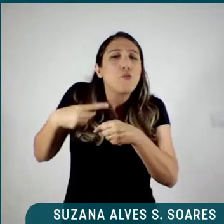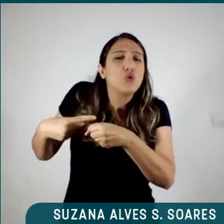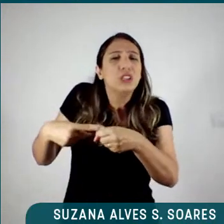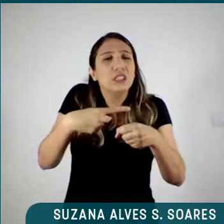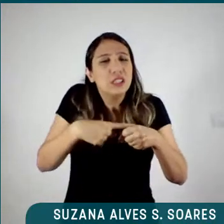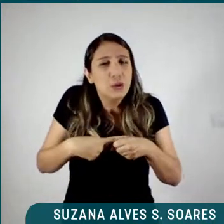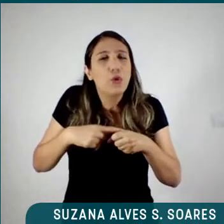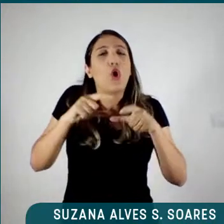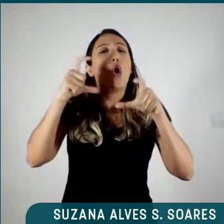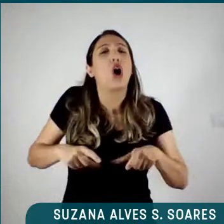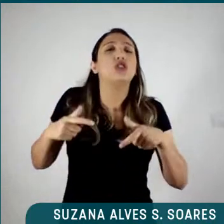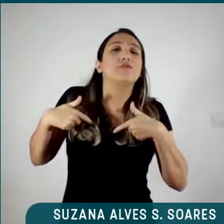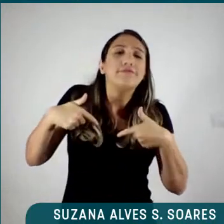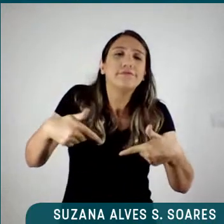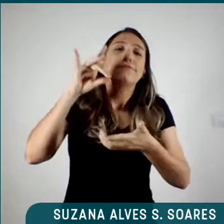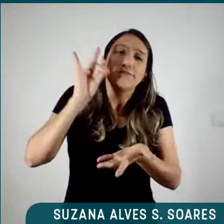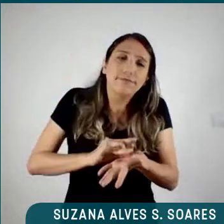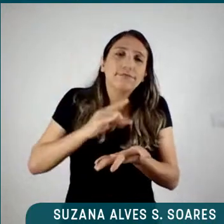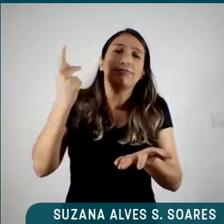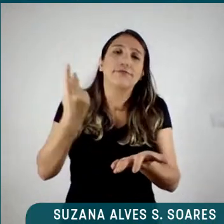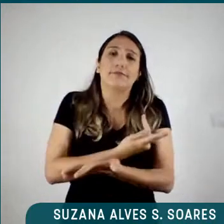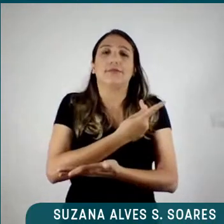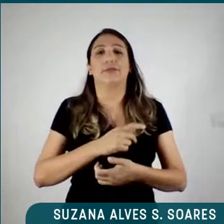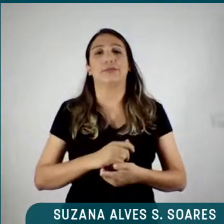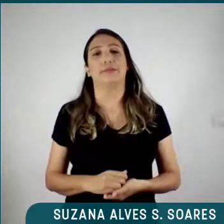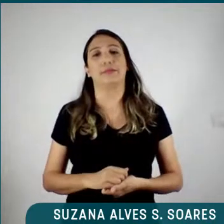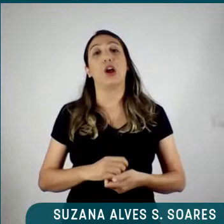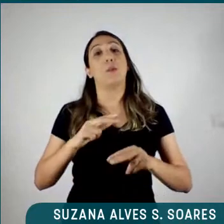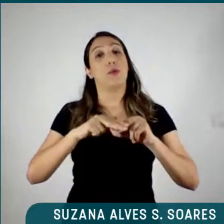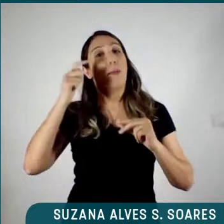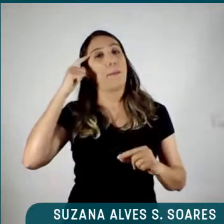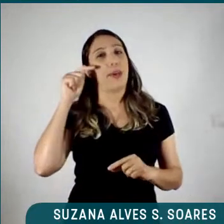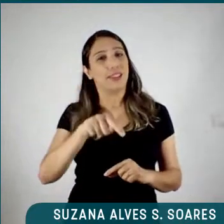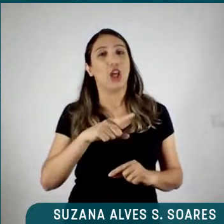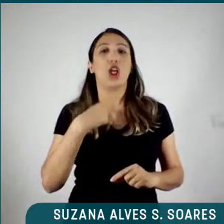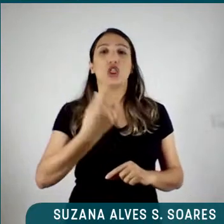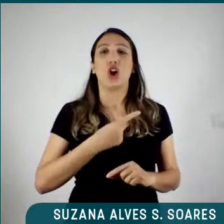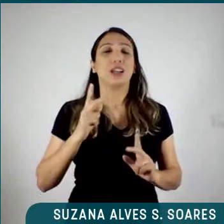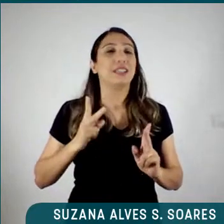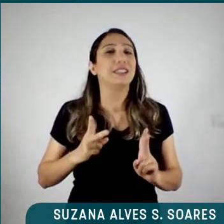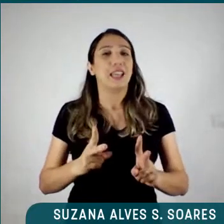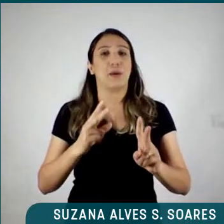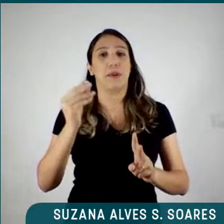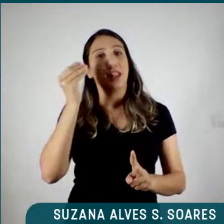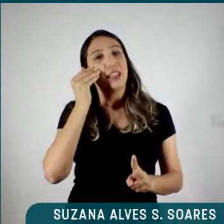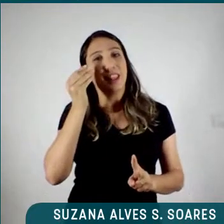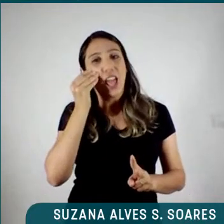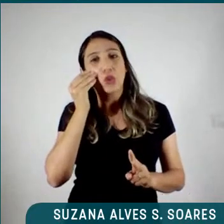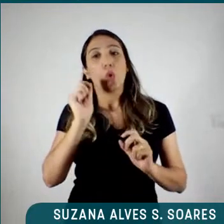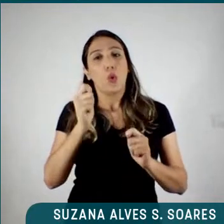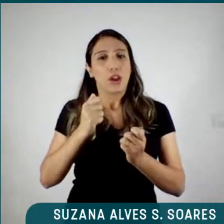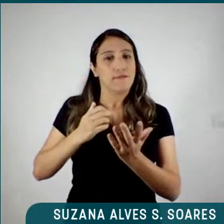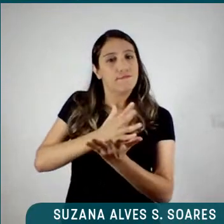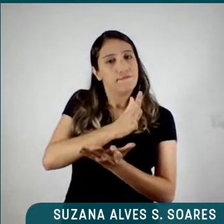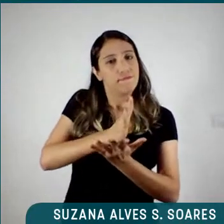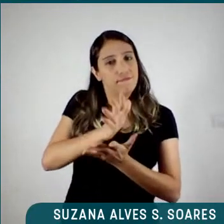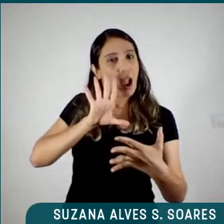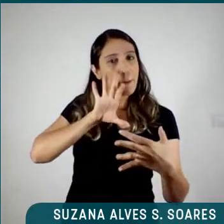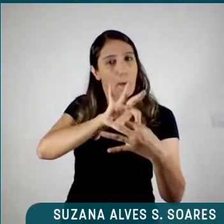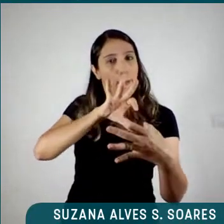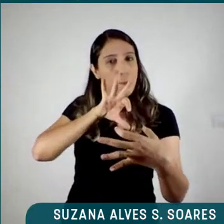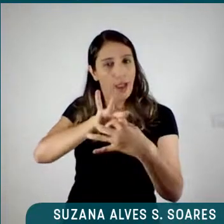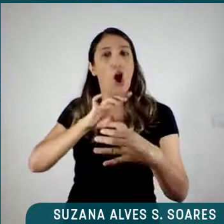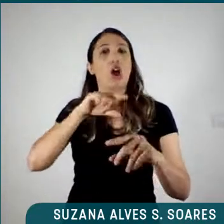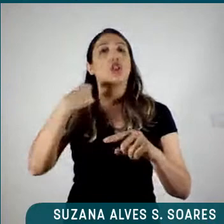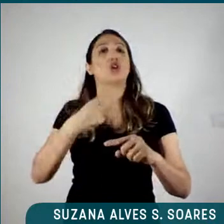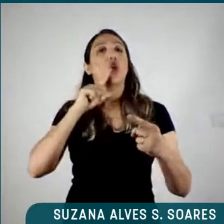not only at macro level, but also at micro level, when we go to the municipalities, so